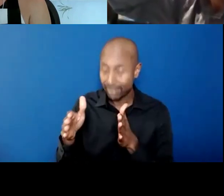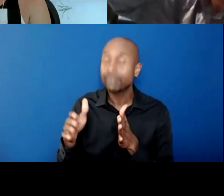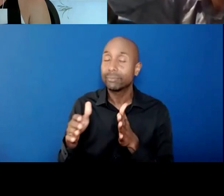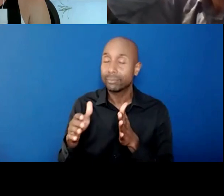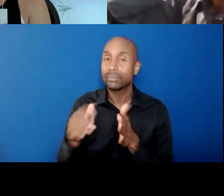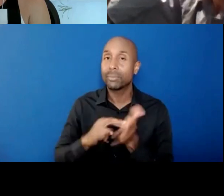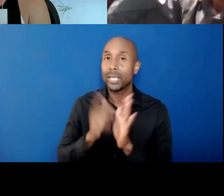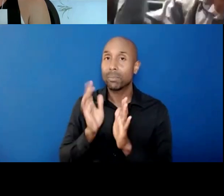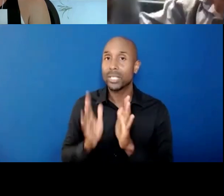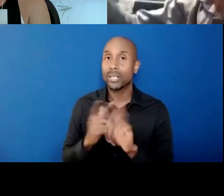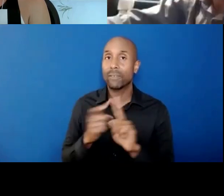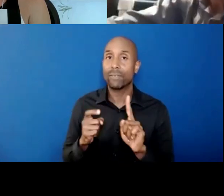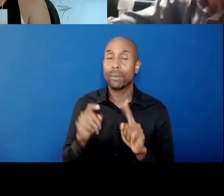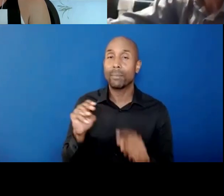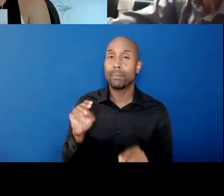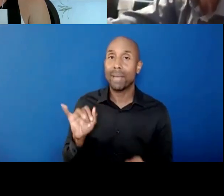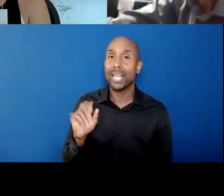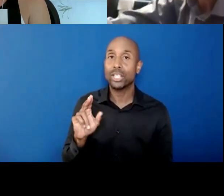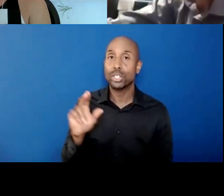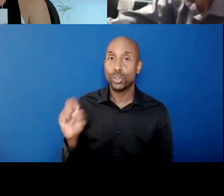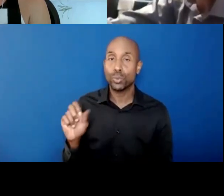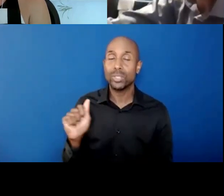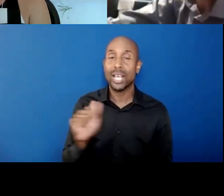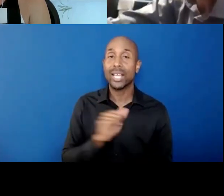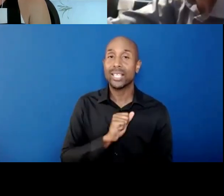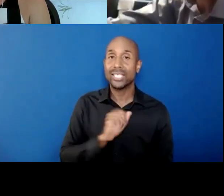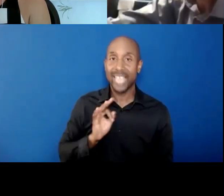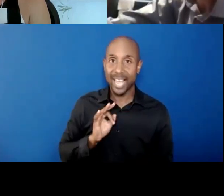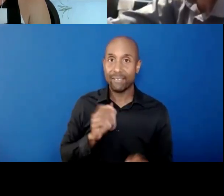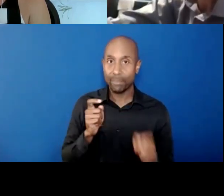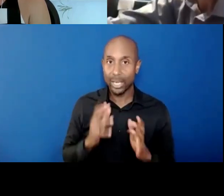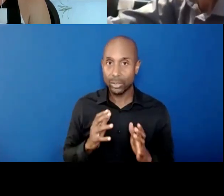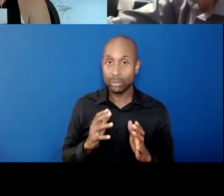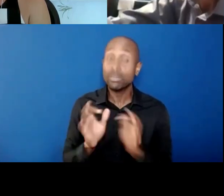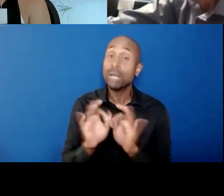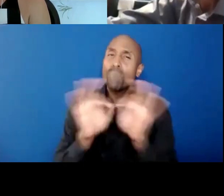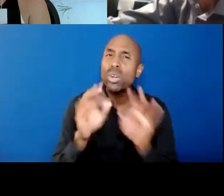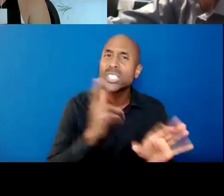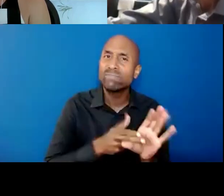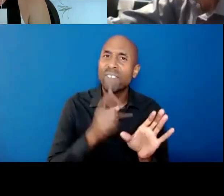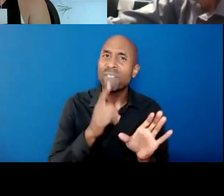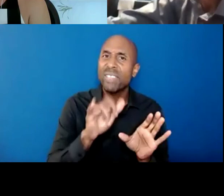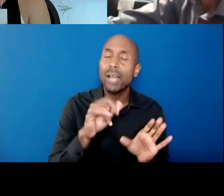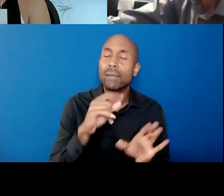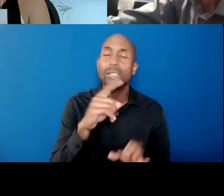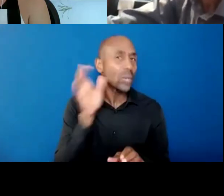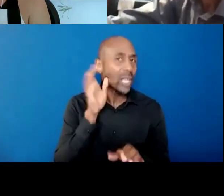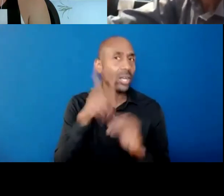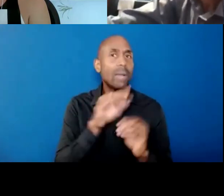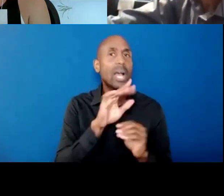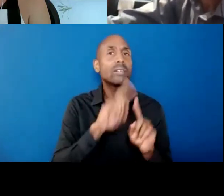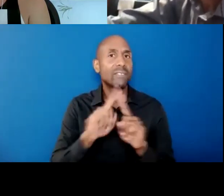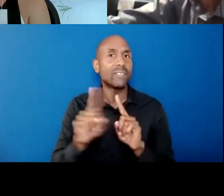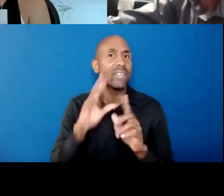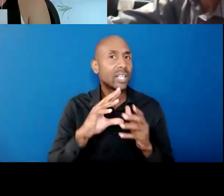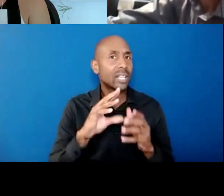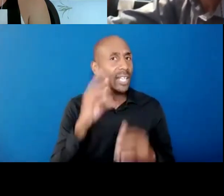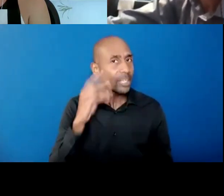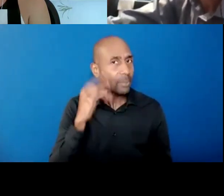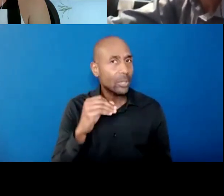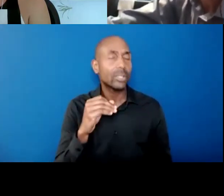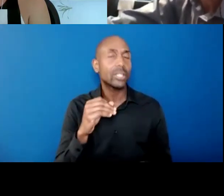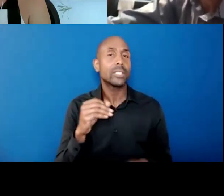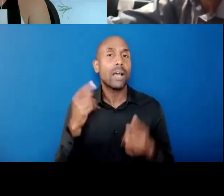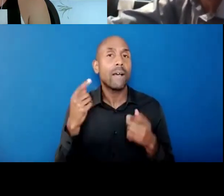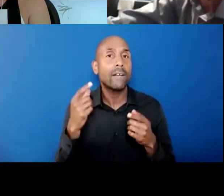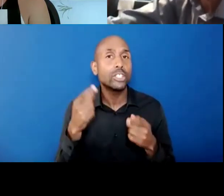our MIUSA staff and managers. That's going to be really important to attend, just to kind of hear about those experiences and planning. And then we